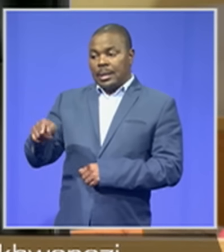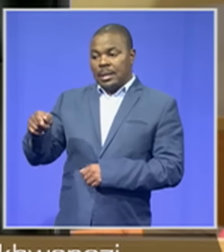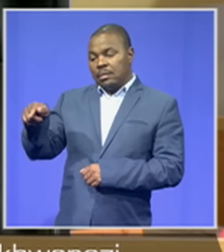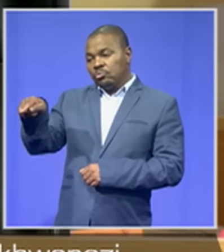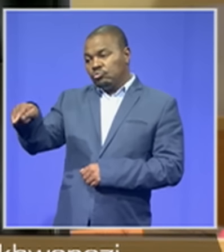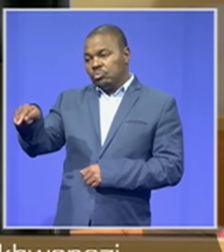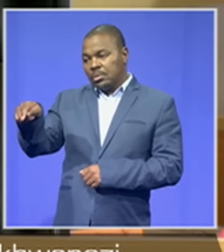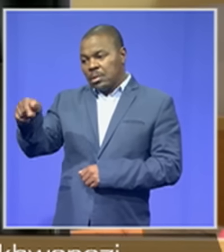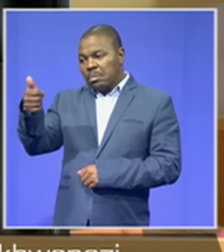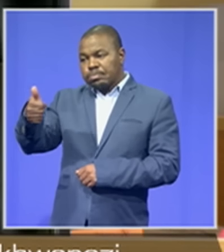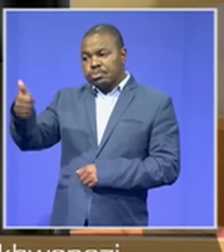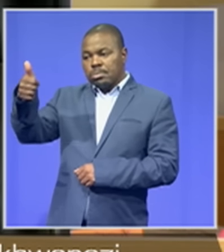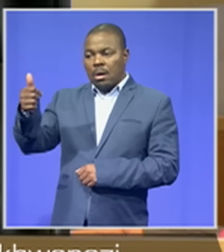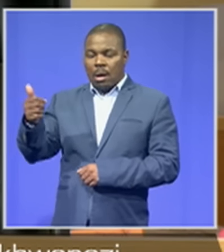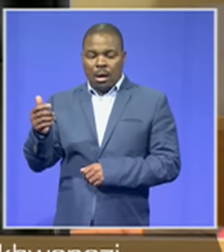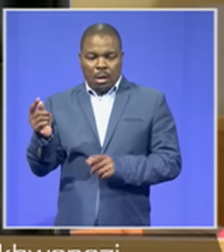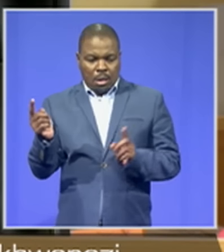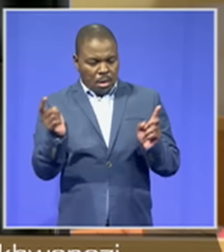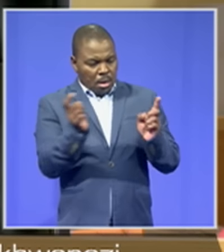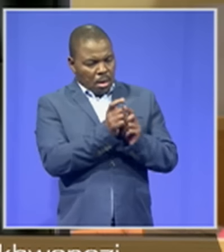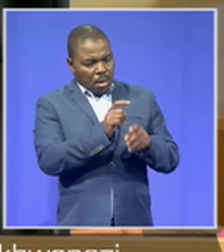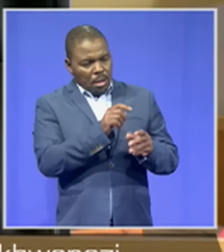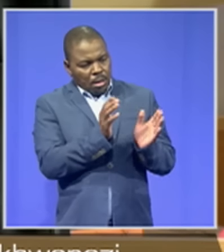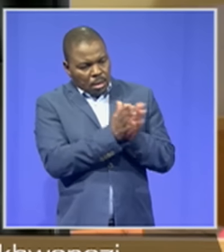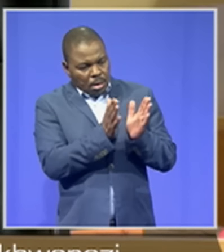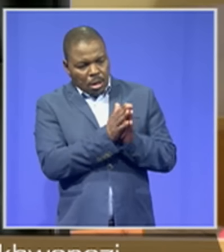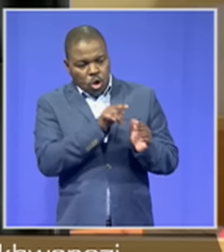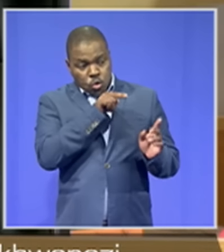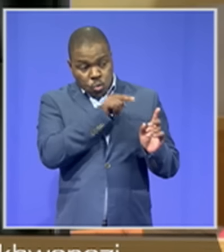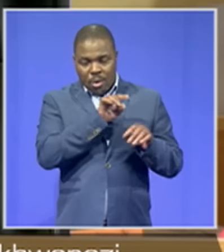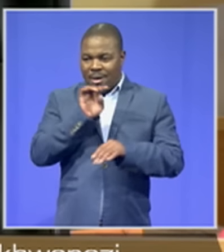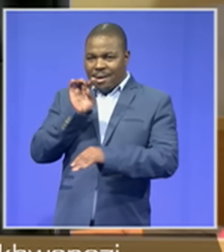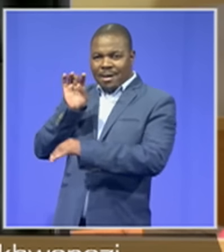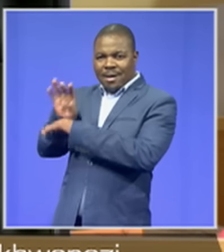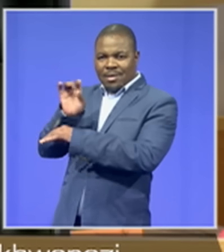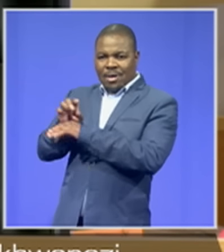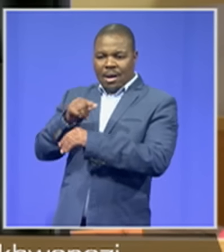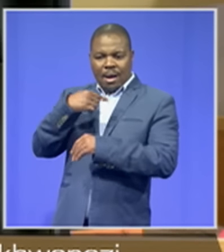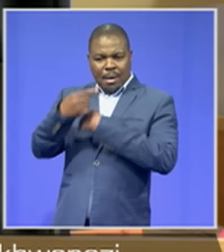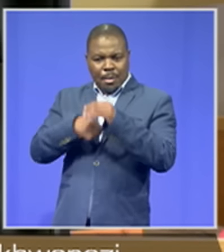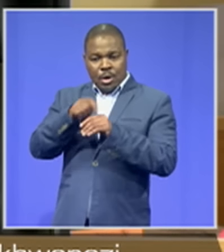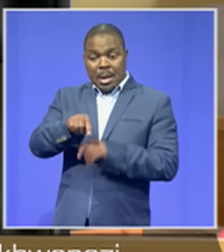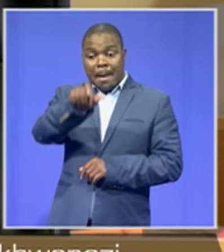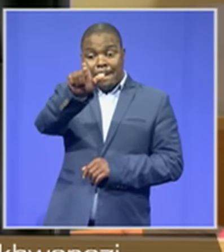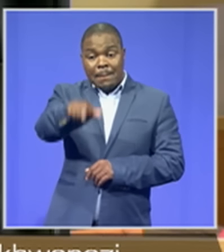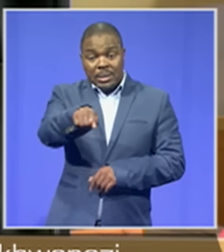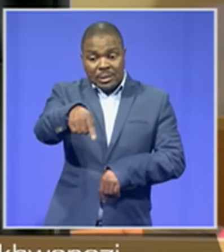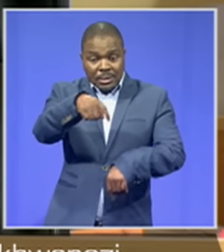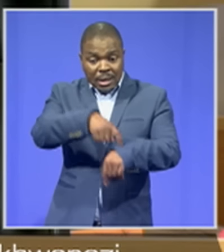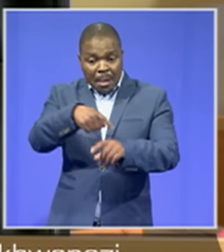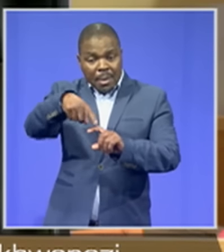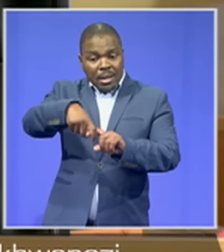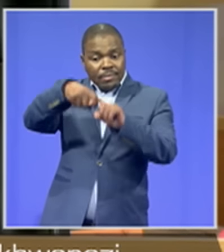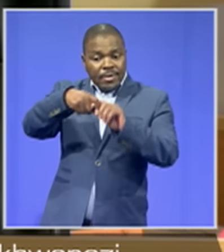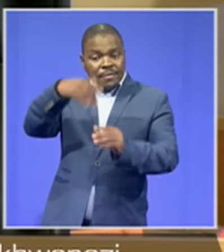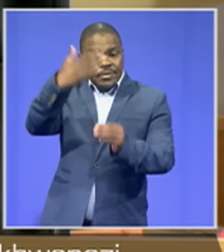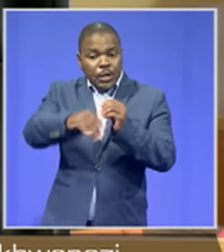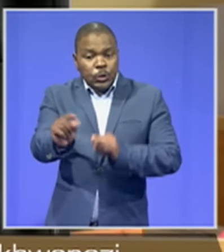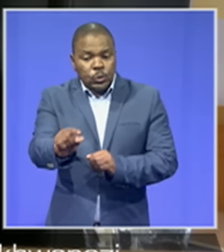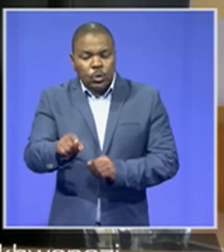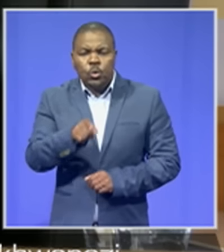for specific advice on an impending expiry of the suspension. Why do you not deal